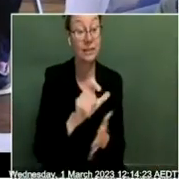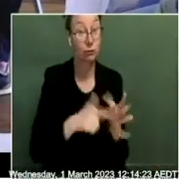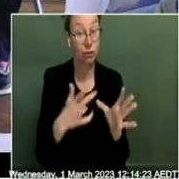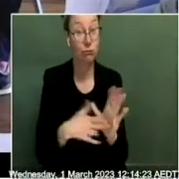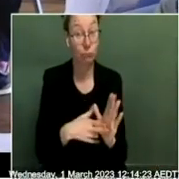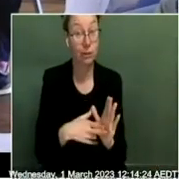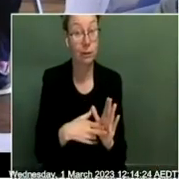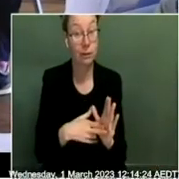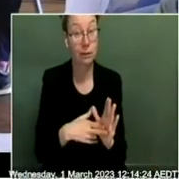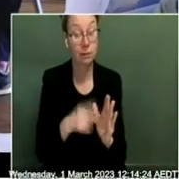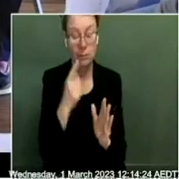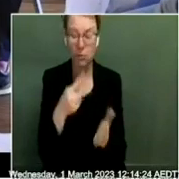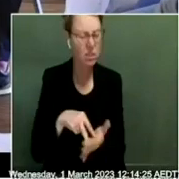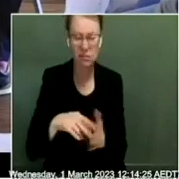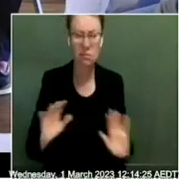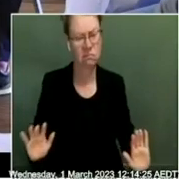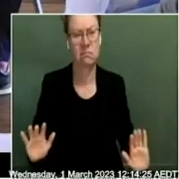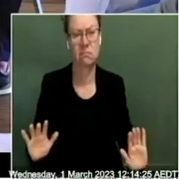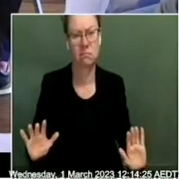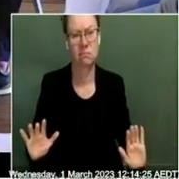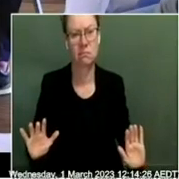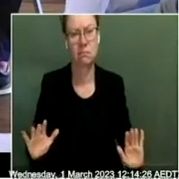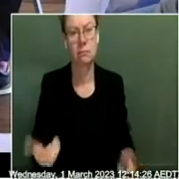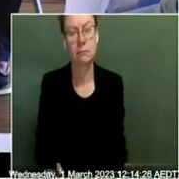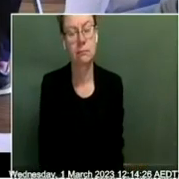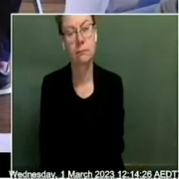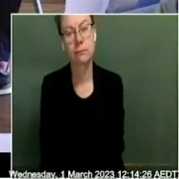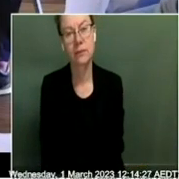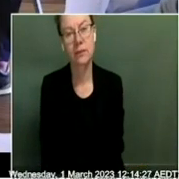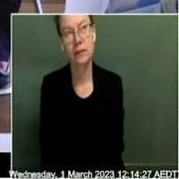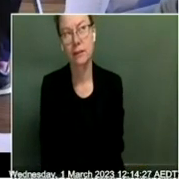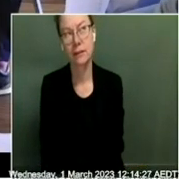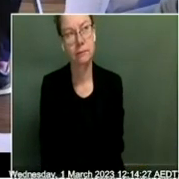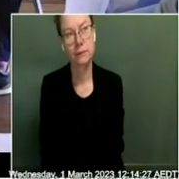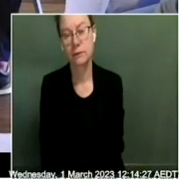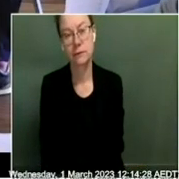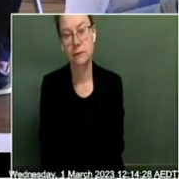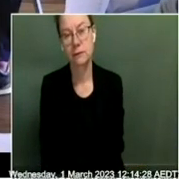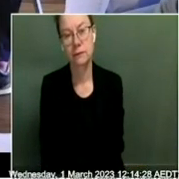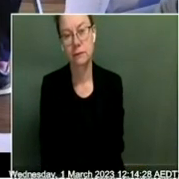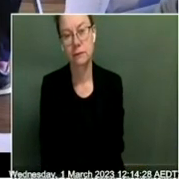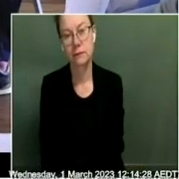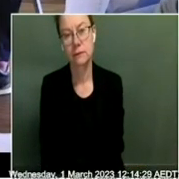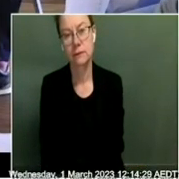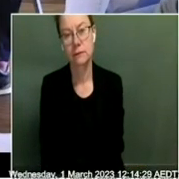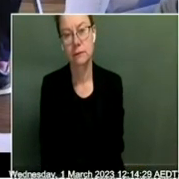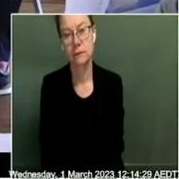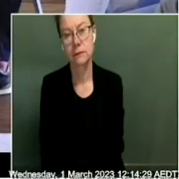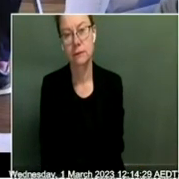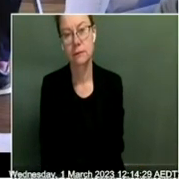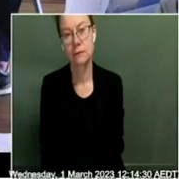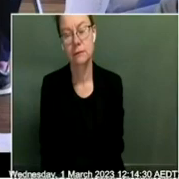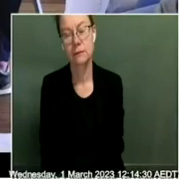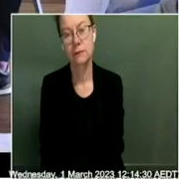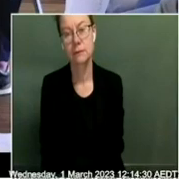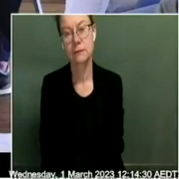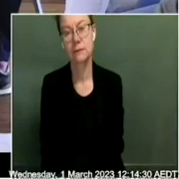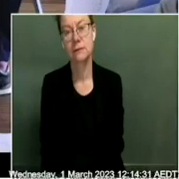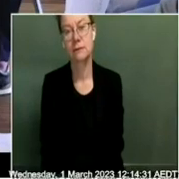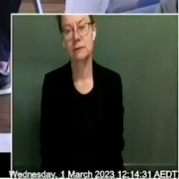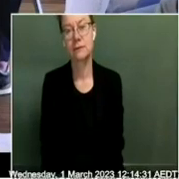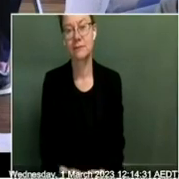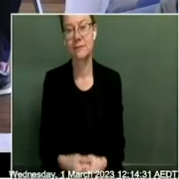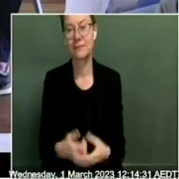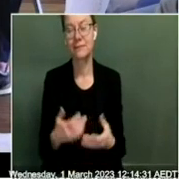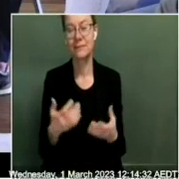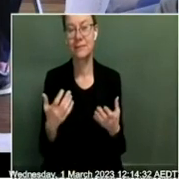You know, but still that privilege exists and, you know, how are we going to get that justice? I don't